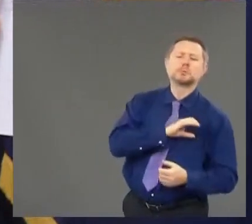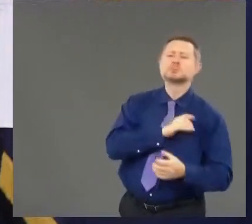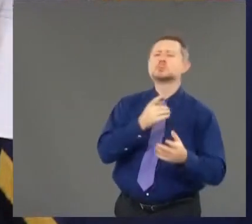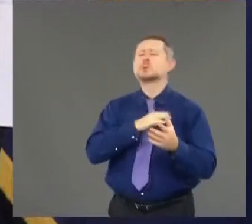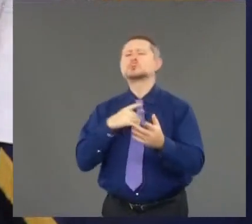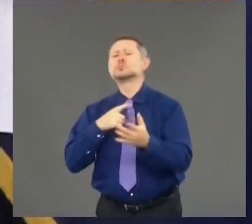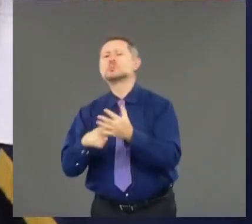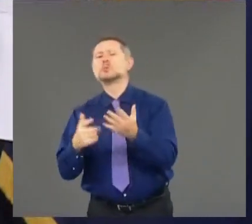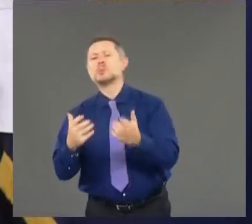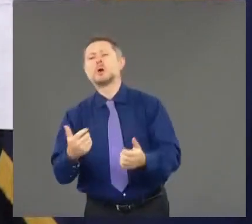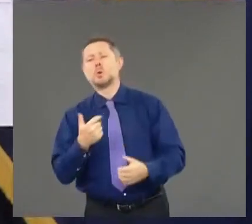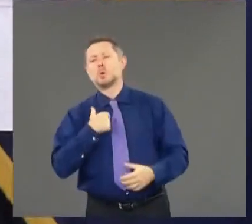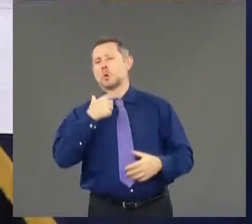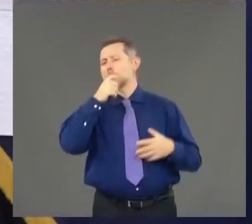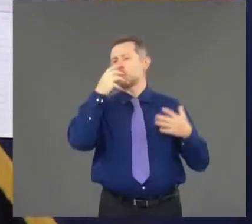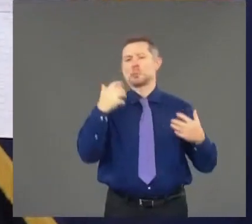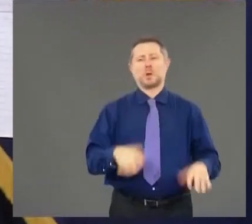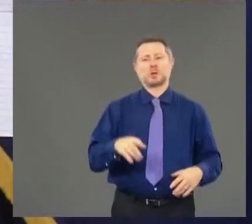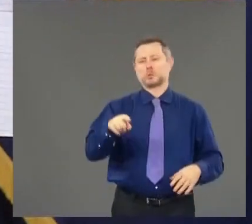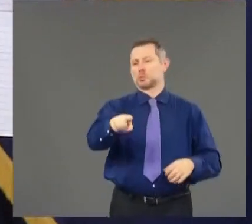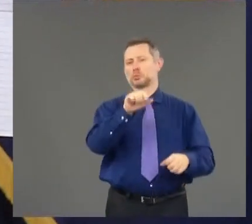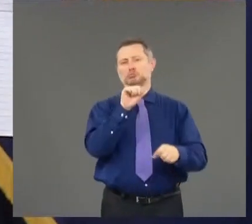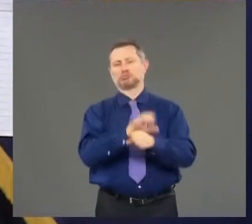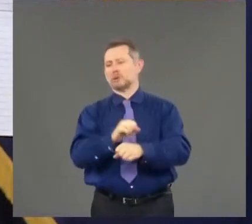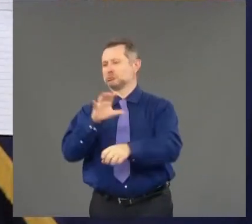I don't want them arresting mentally ill people.